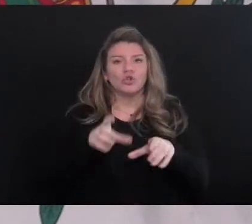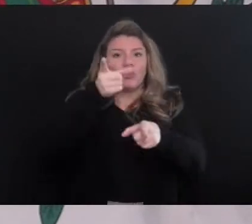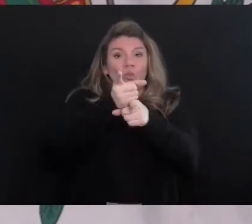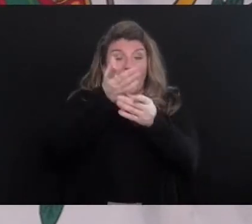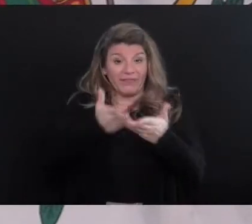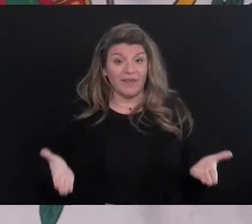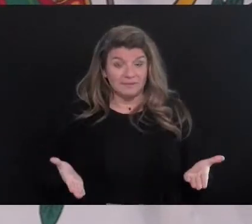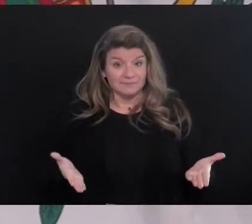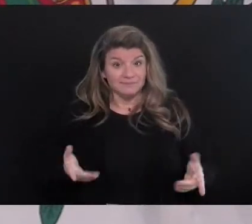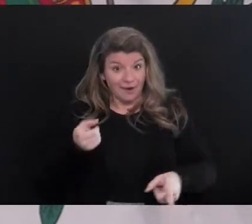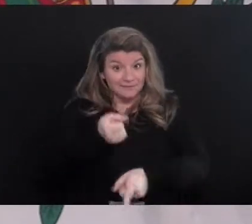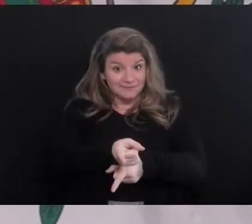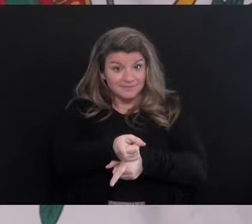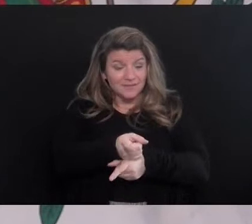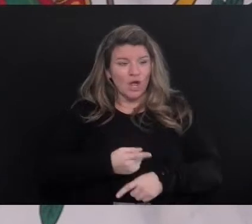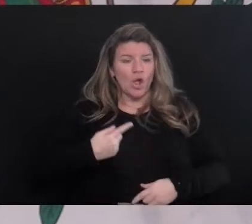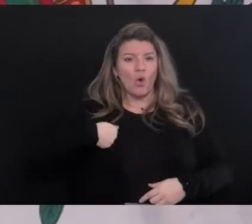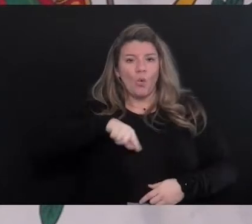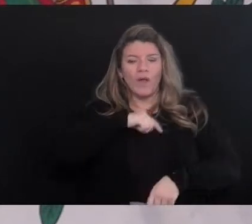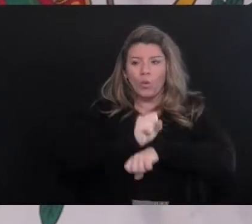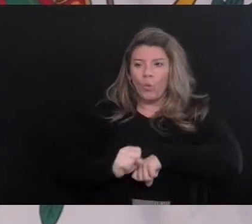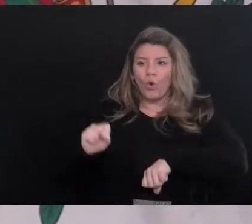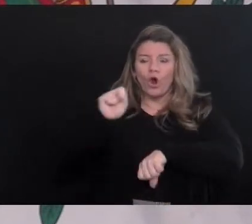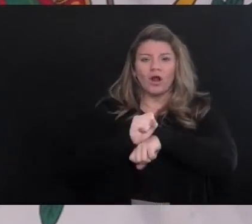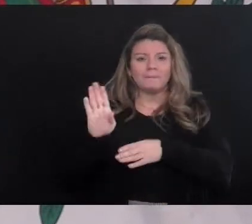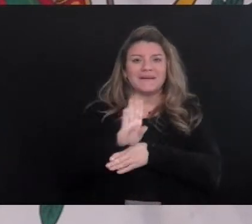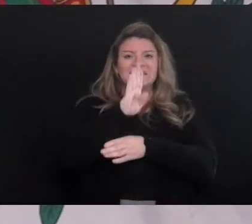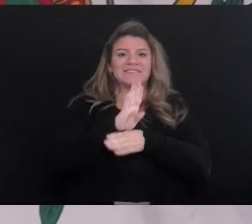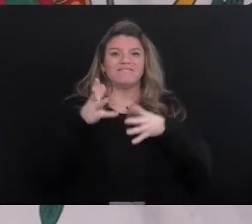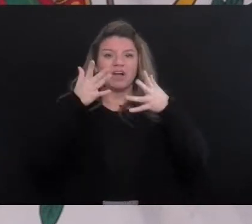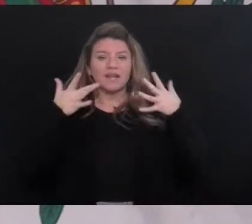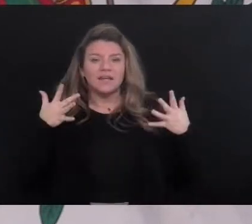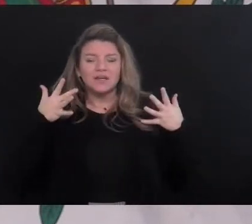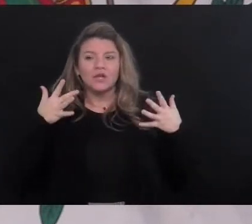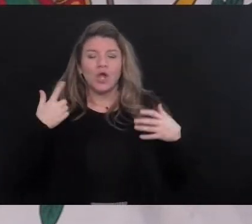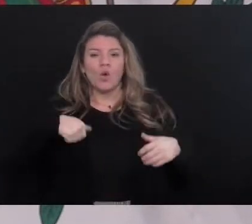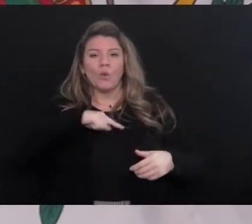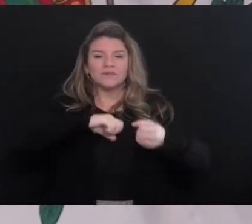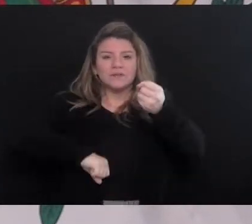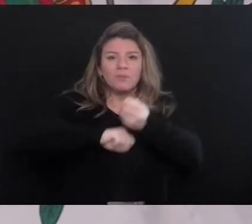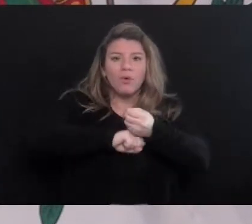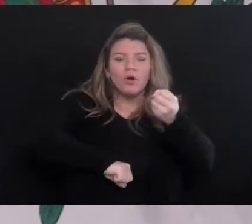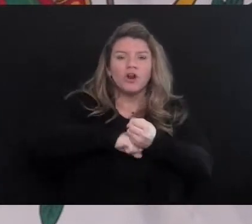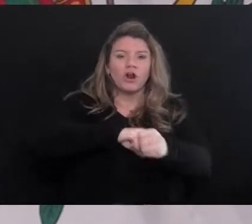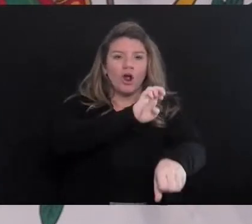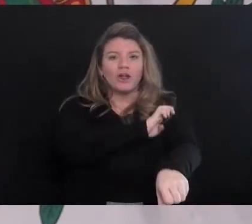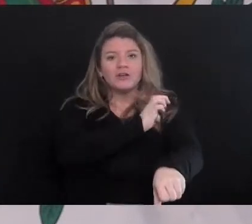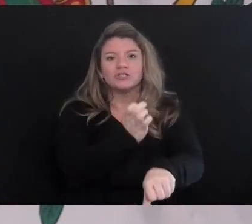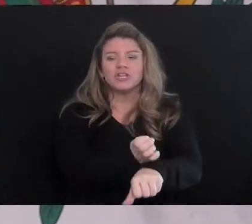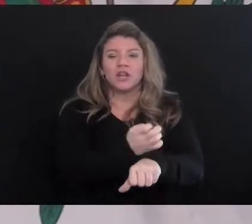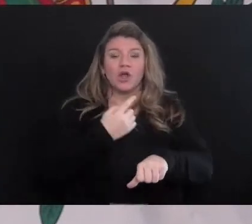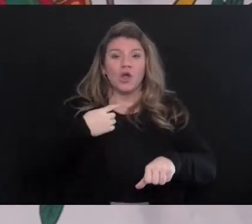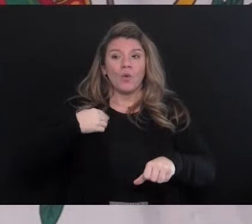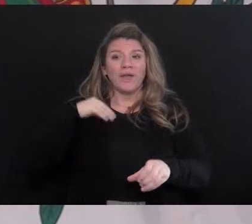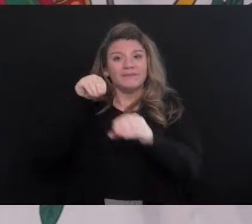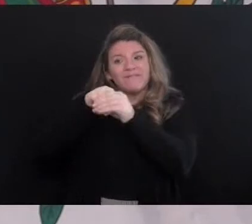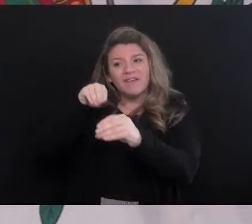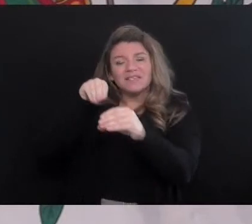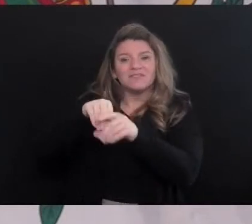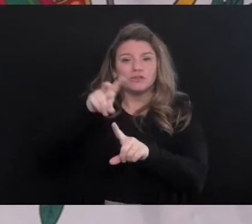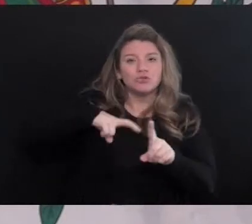friendly. We stood by our energy industry. We made historic investments in tourism and